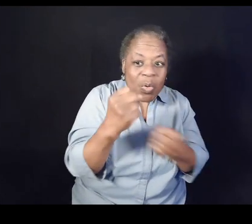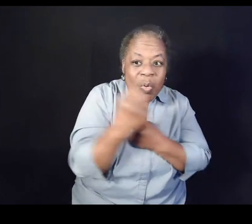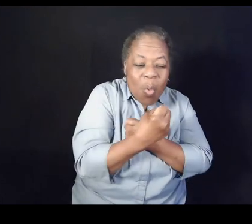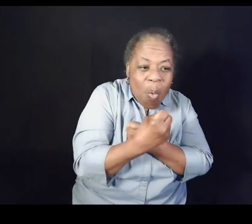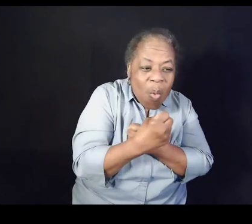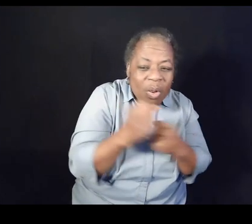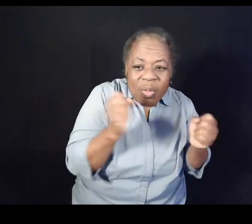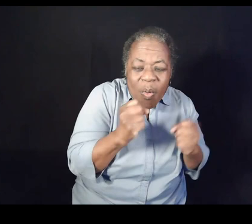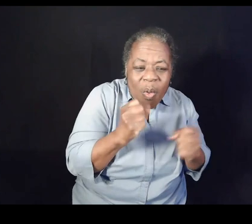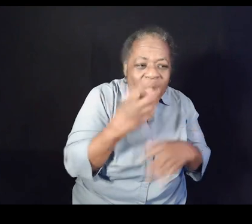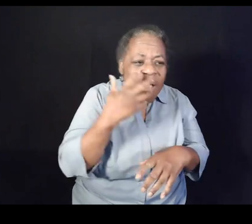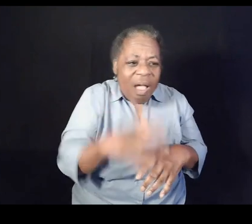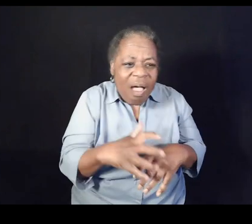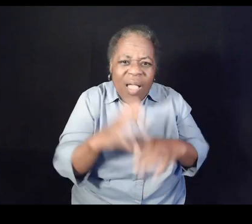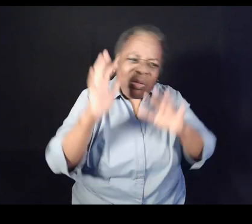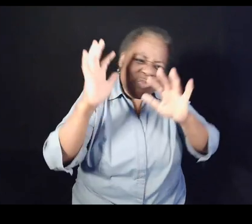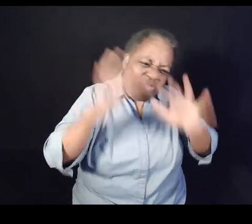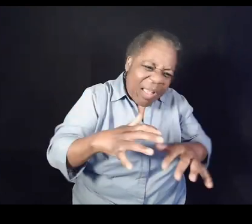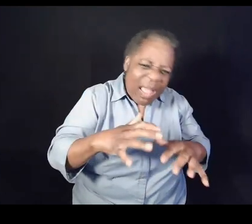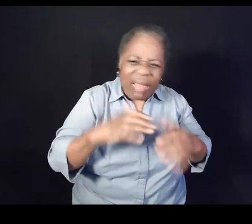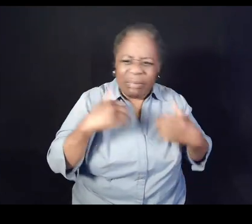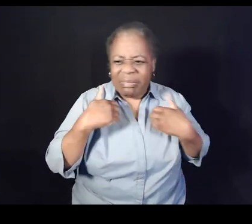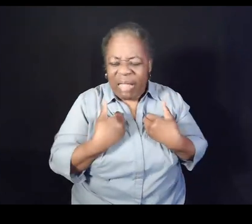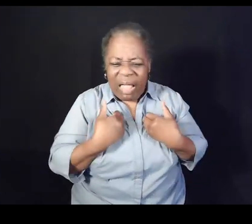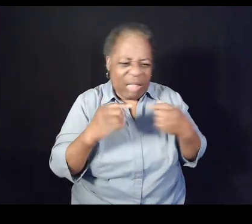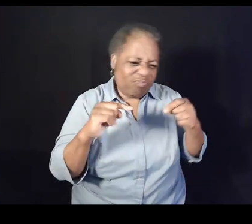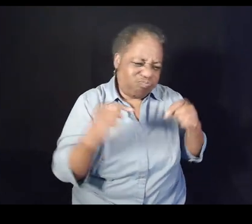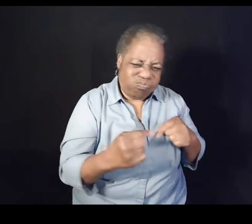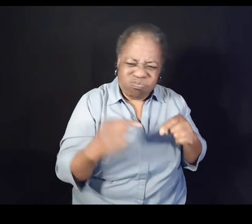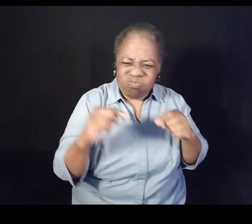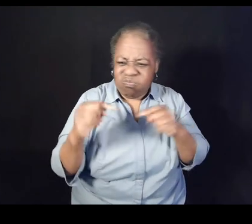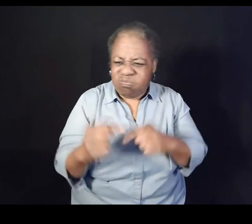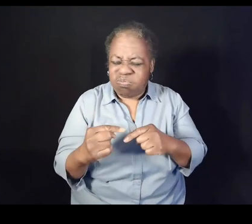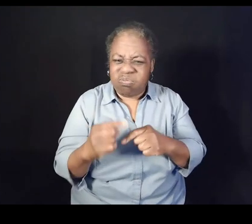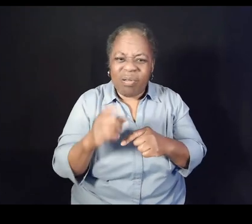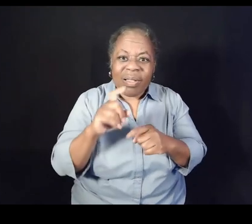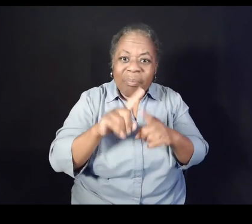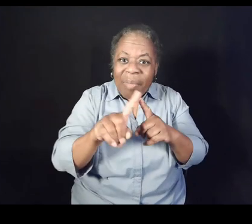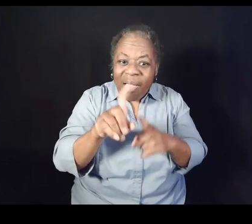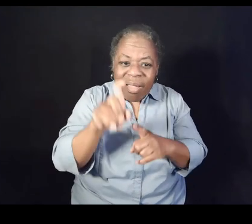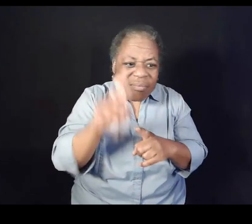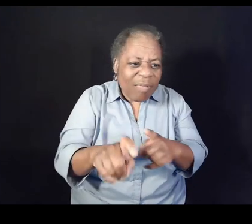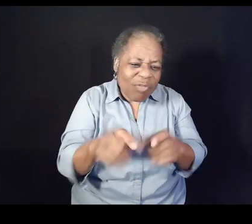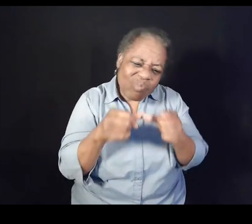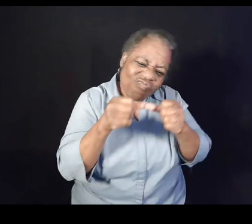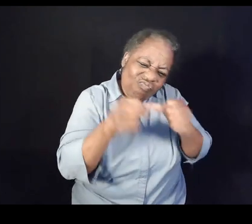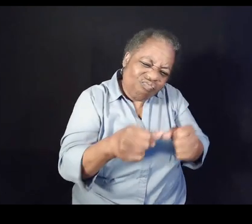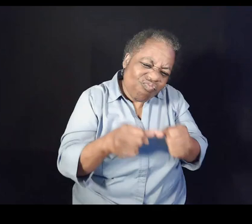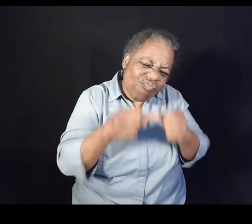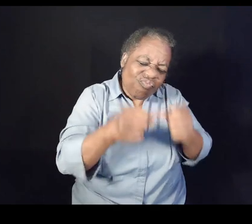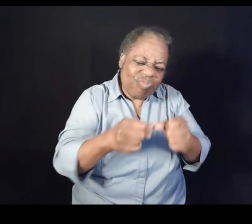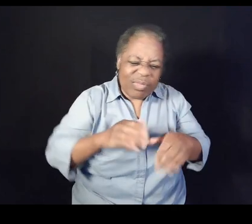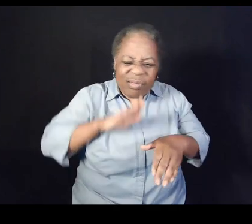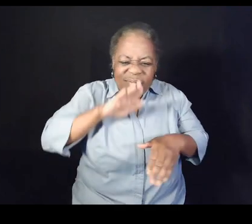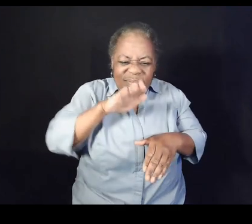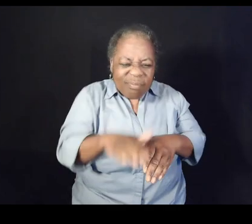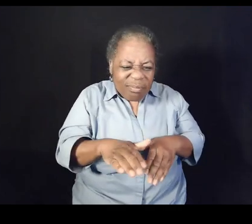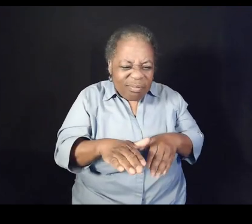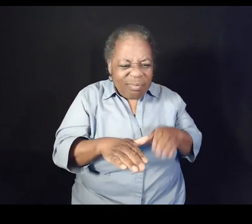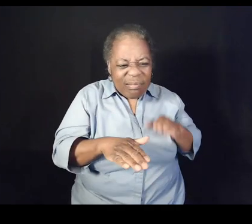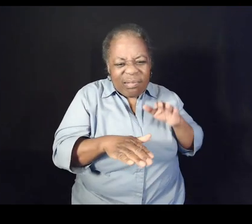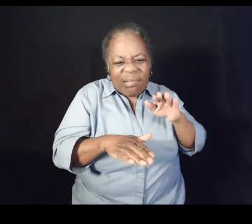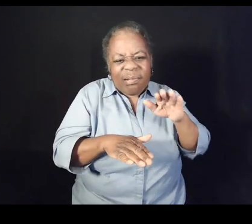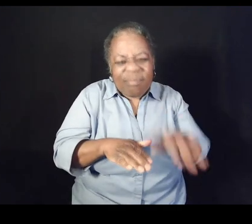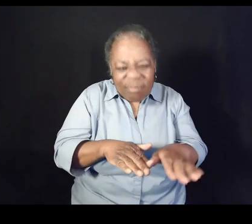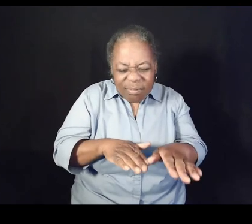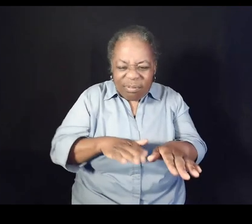rain. I'm tired, my knee hurts. You just have to press through sometimes, one foot in front of the other. And every